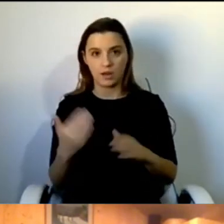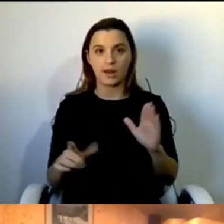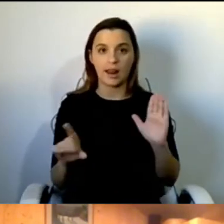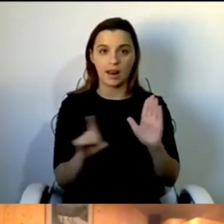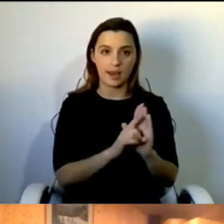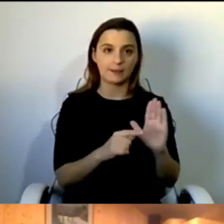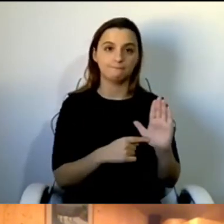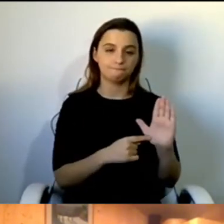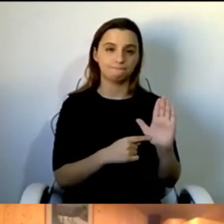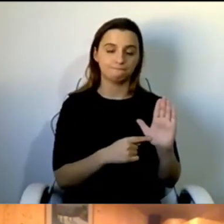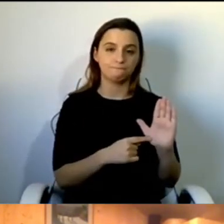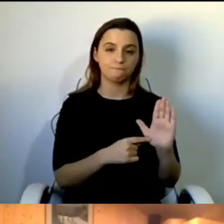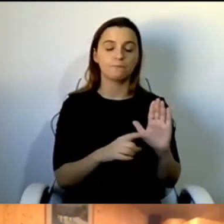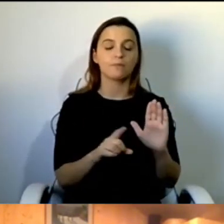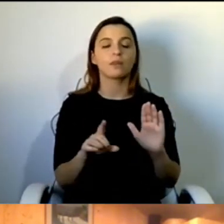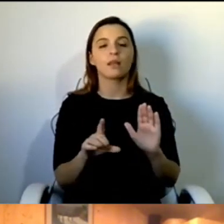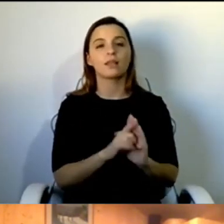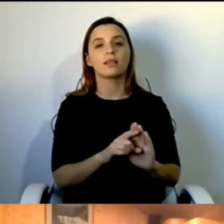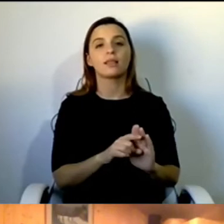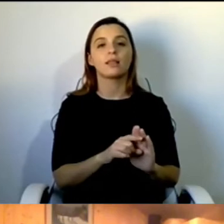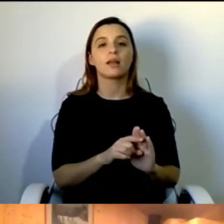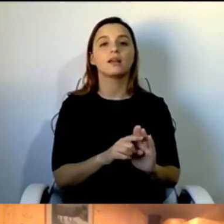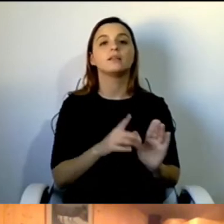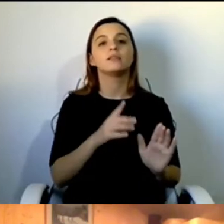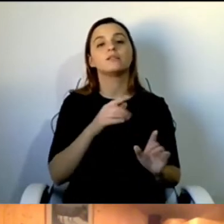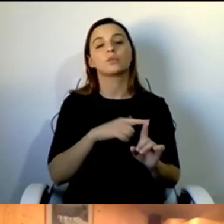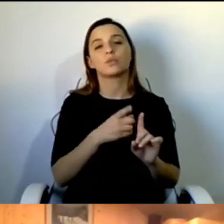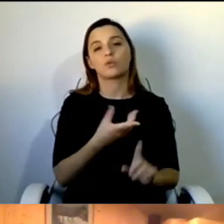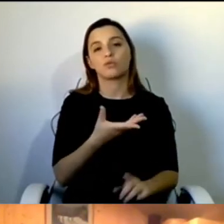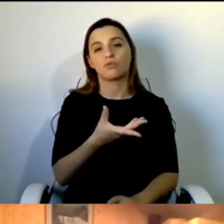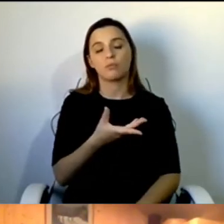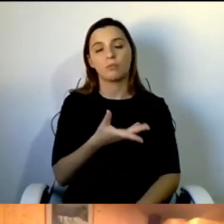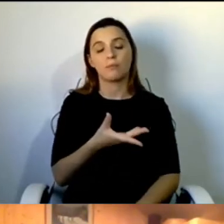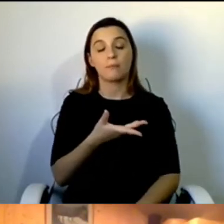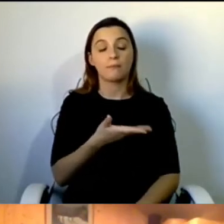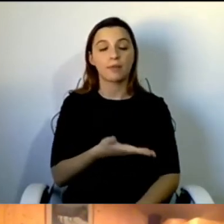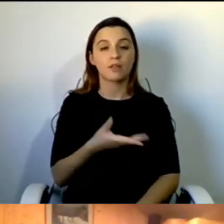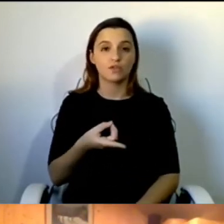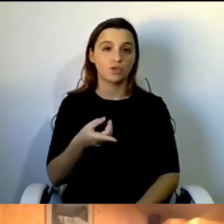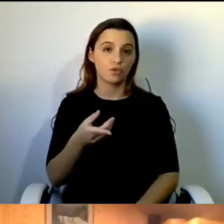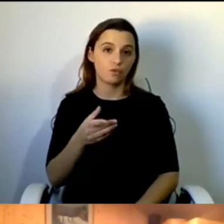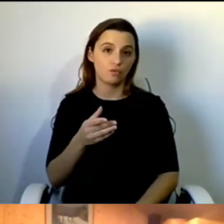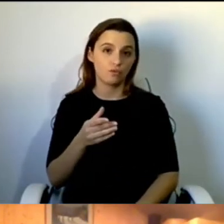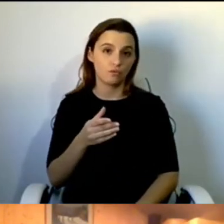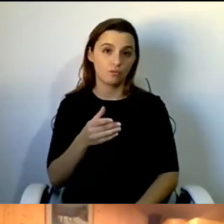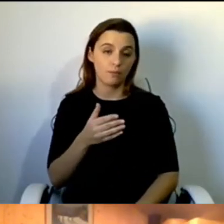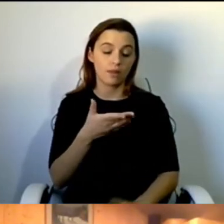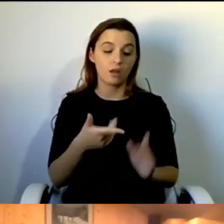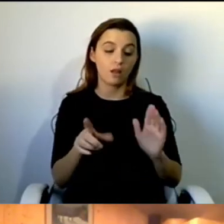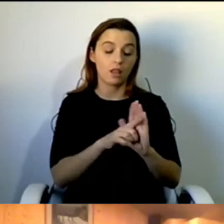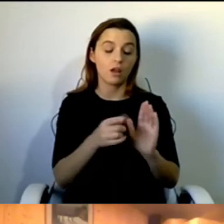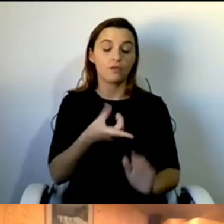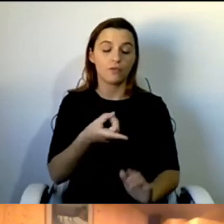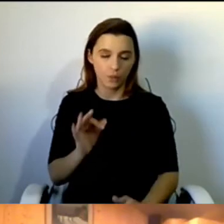1994. And then very, very fast, it became much, much more expensive, of course, than